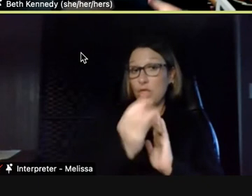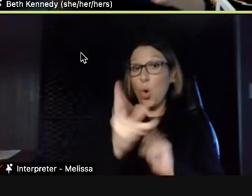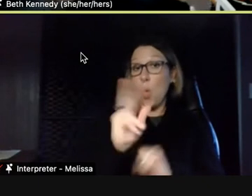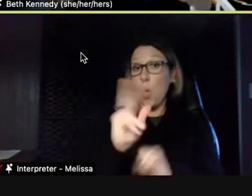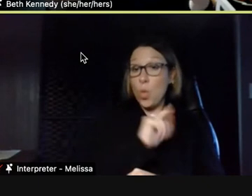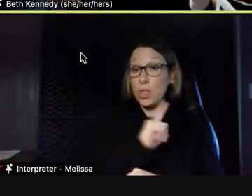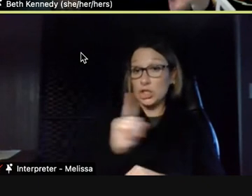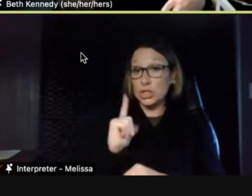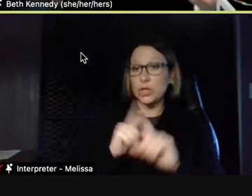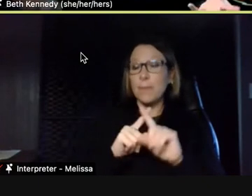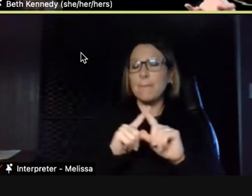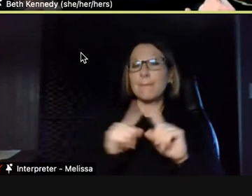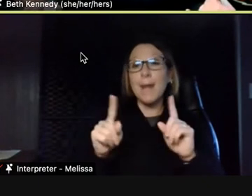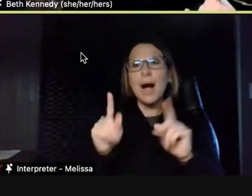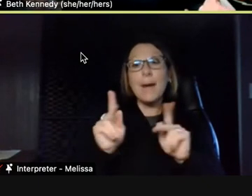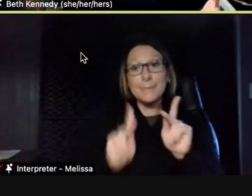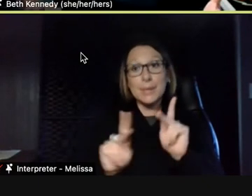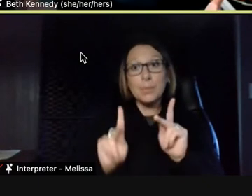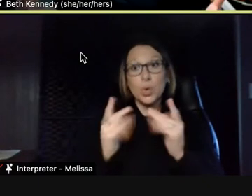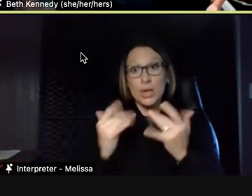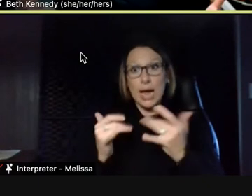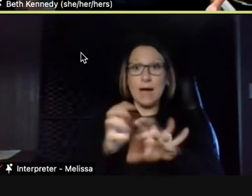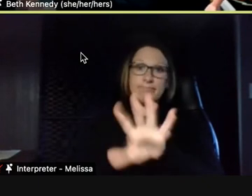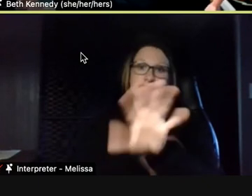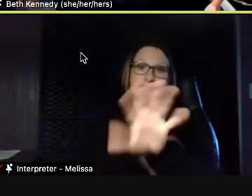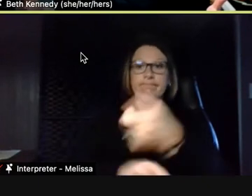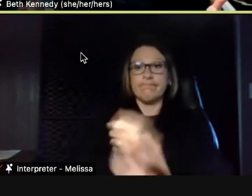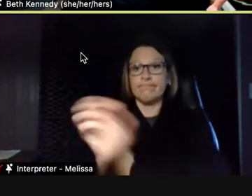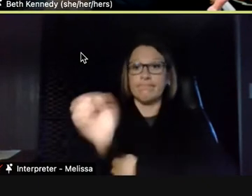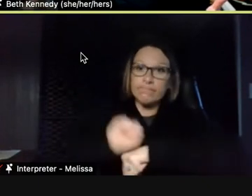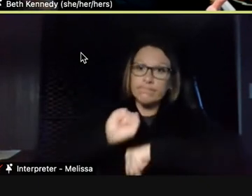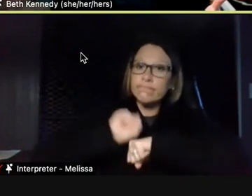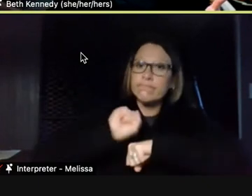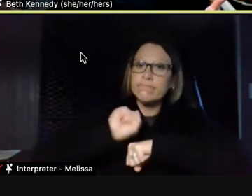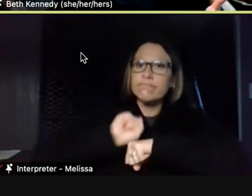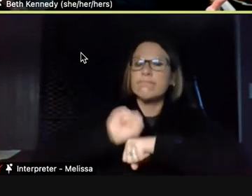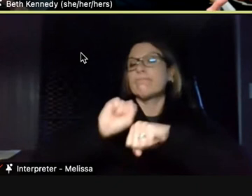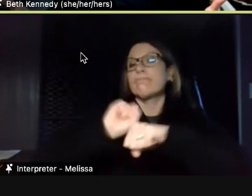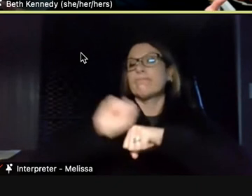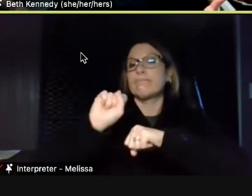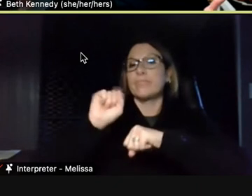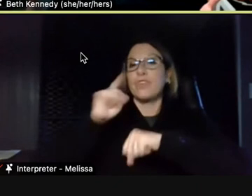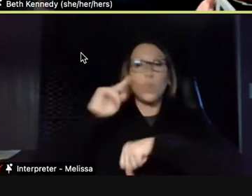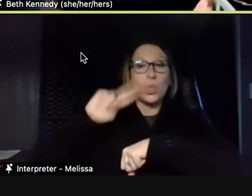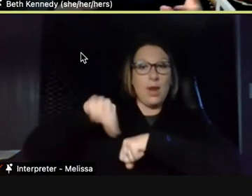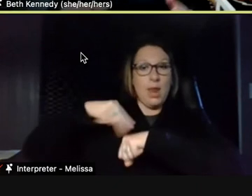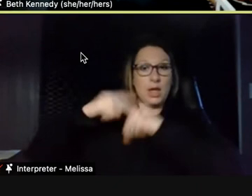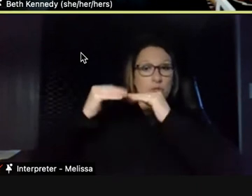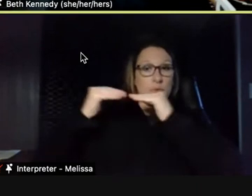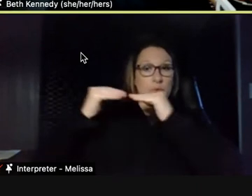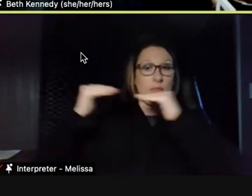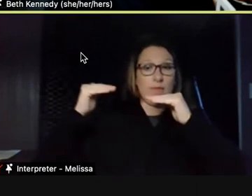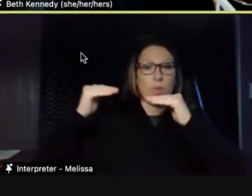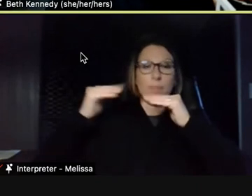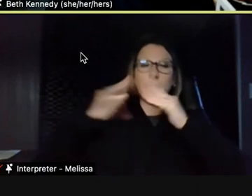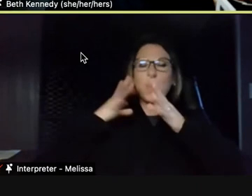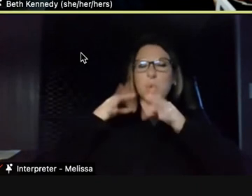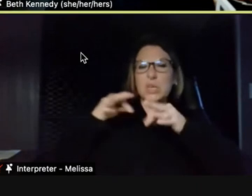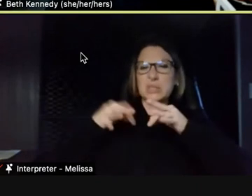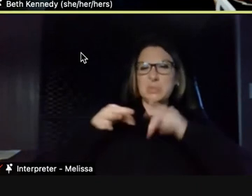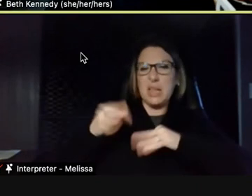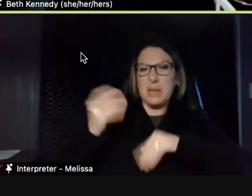are people working to make it happen on the national level, and I'll explain some of that in the next couple of